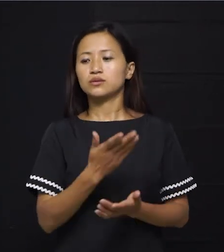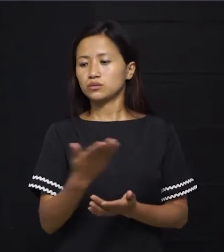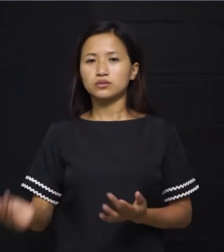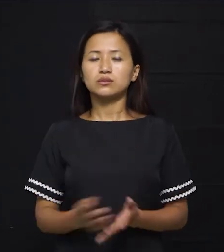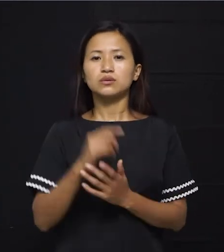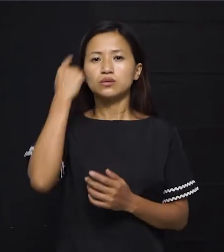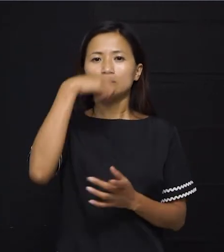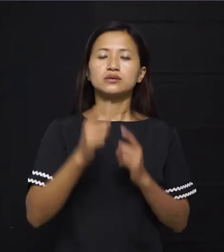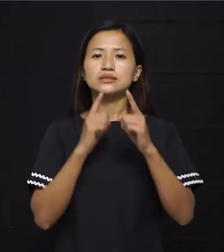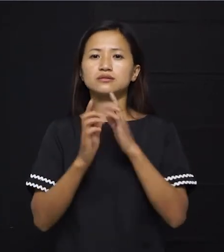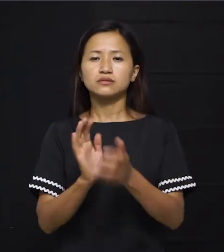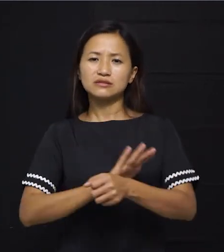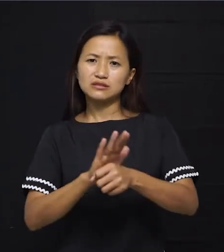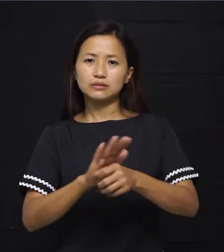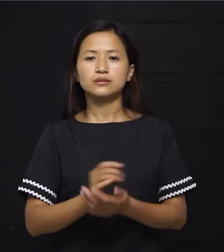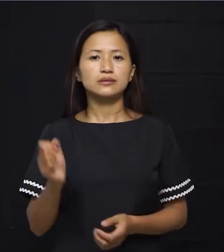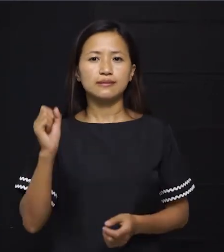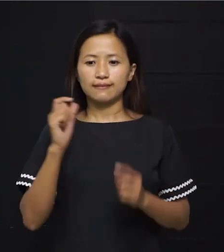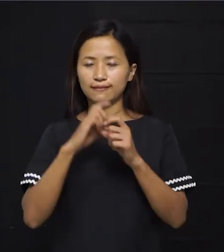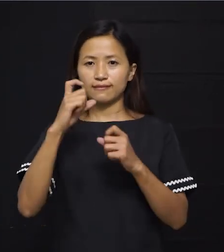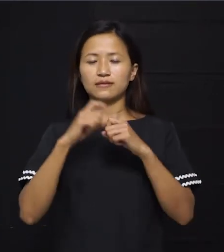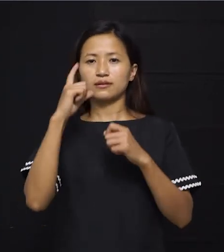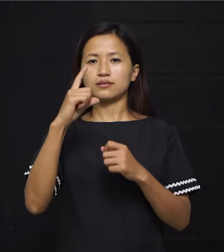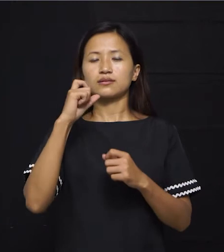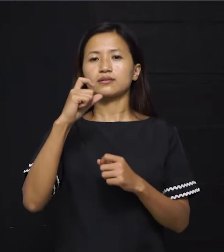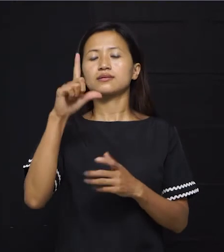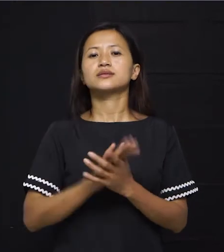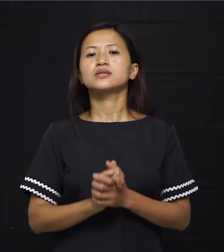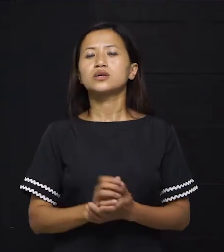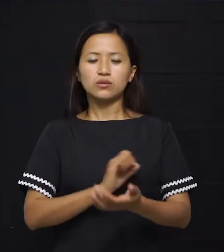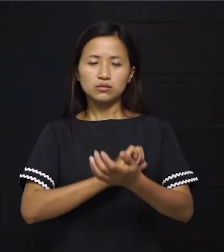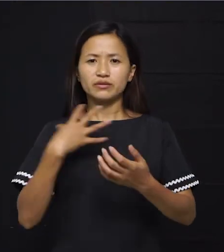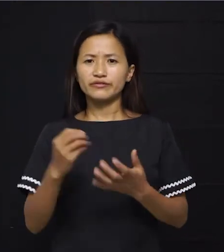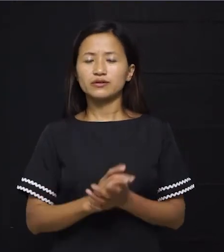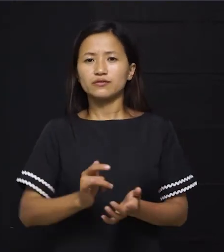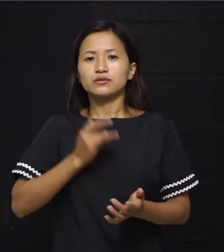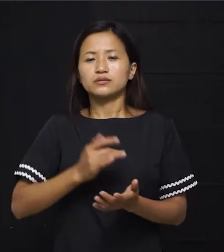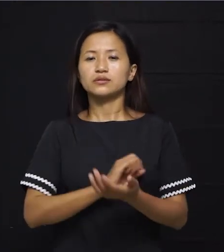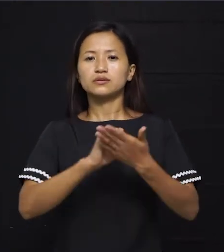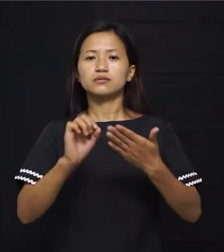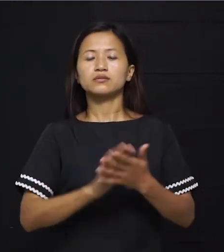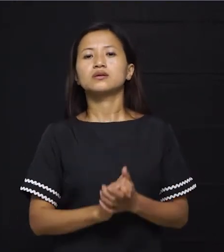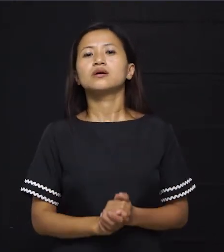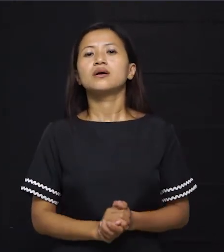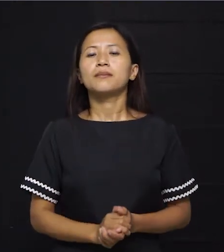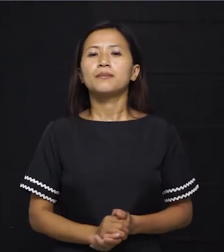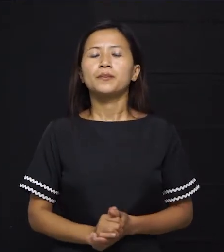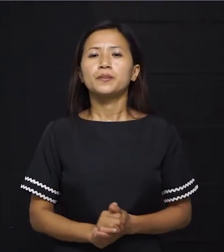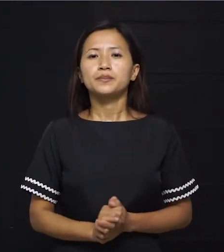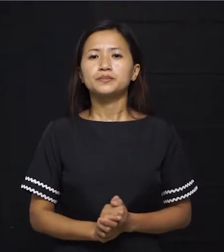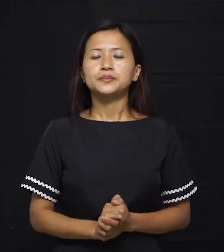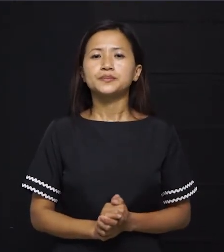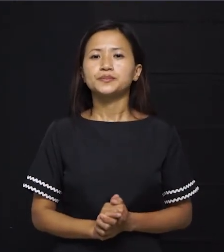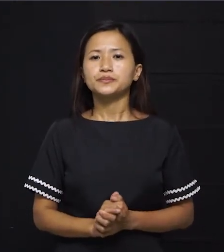students who are talking and disturbing the class, you might feel like writing the names of those students whom you don't like, right?